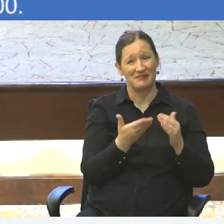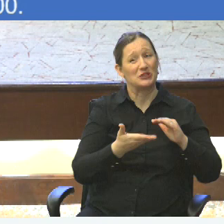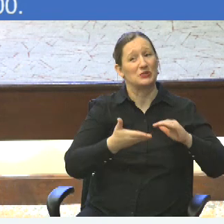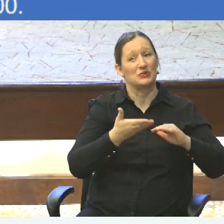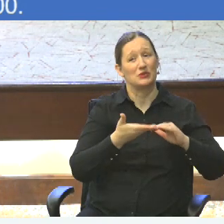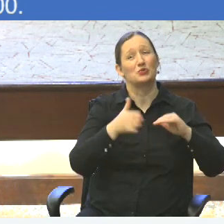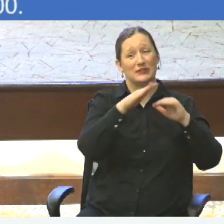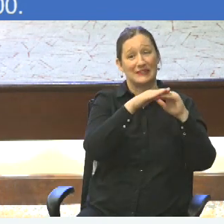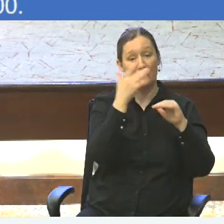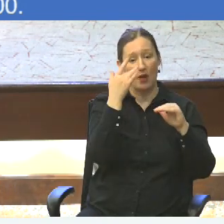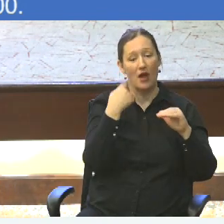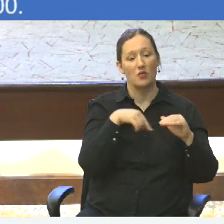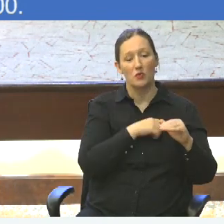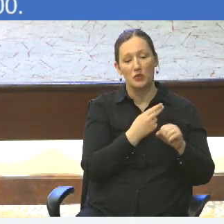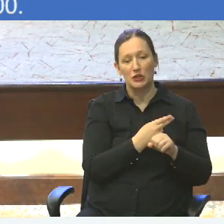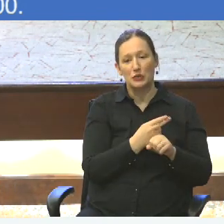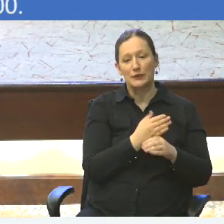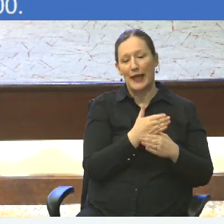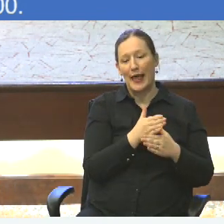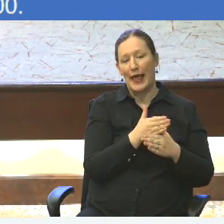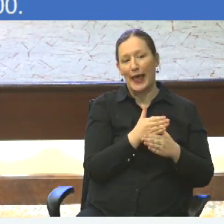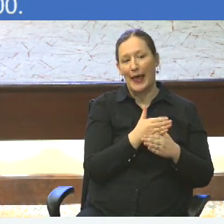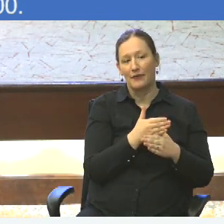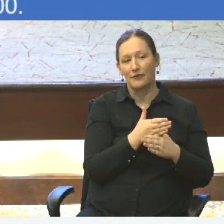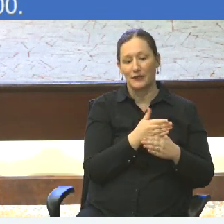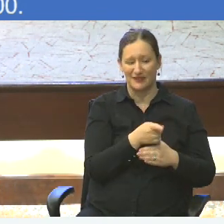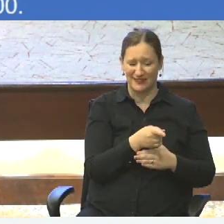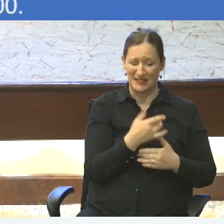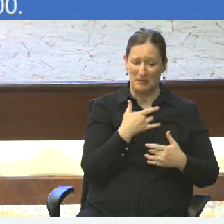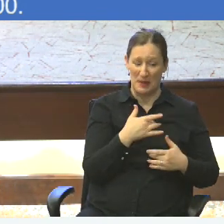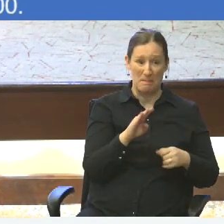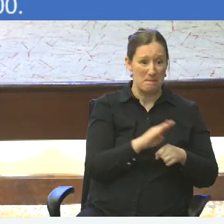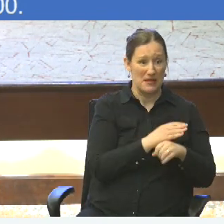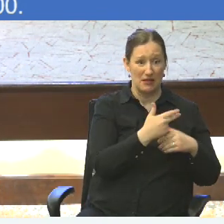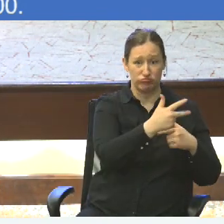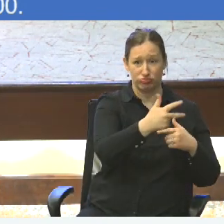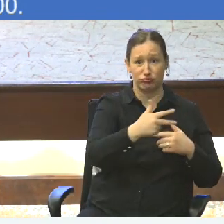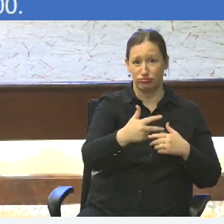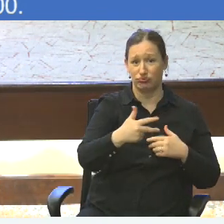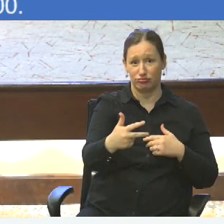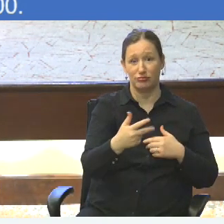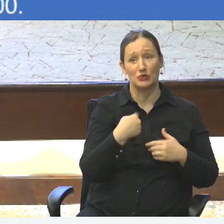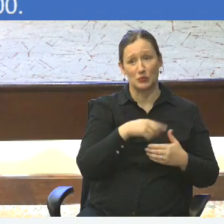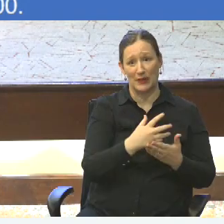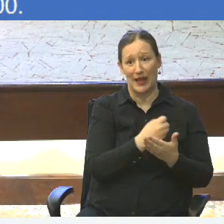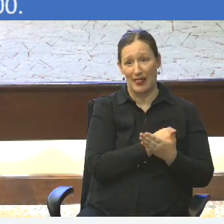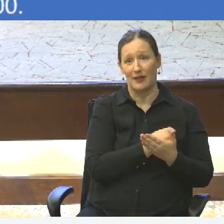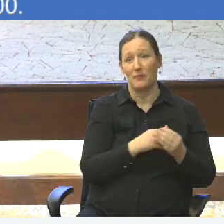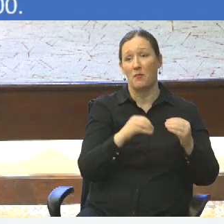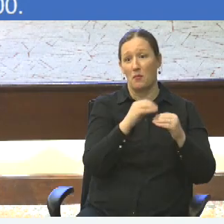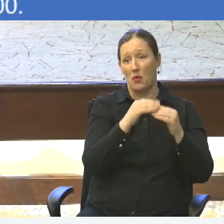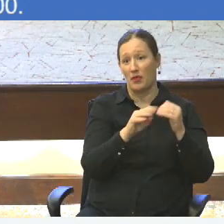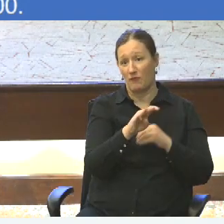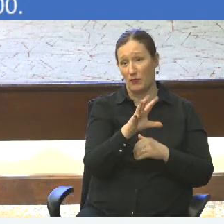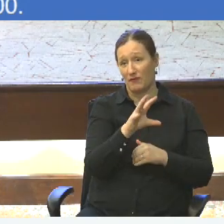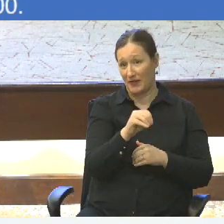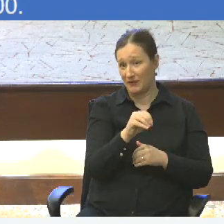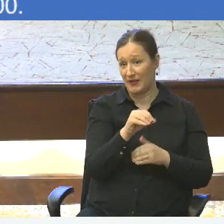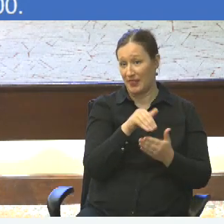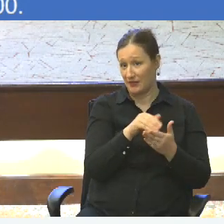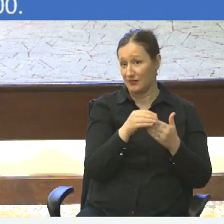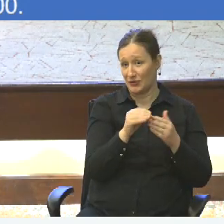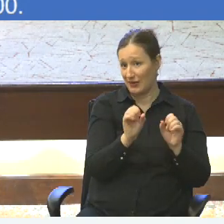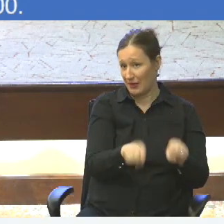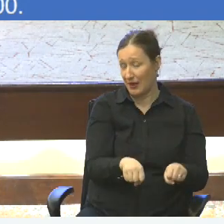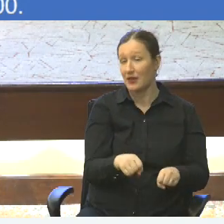low conservative average, and we know that the parking lots are busier than that on a regular basis. For every additional dollar